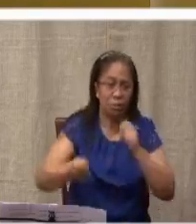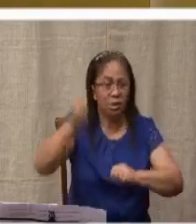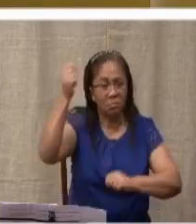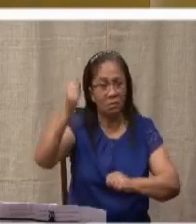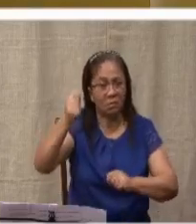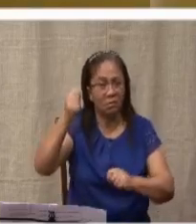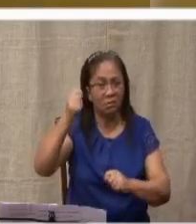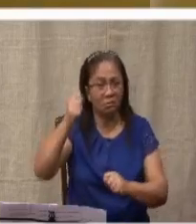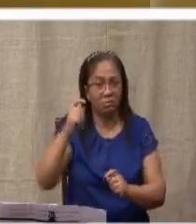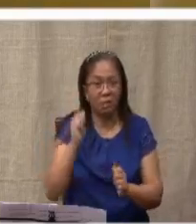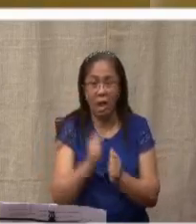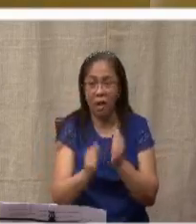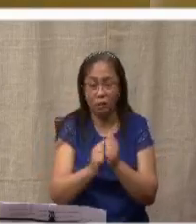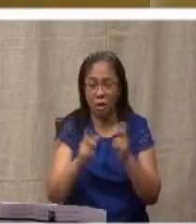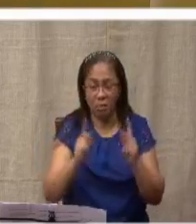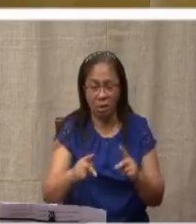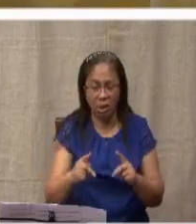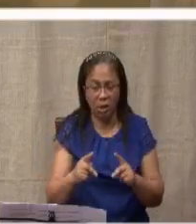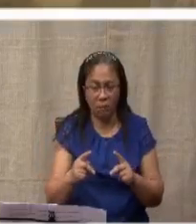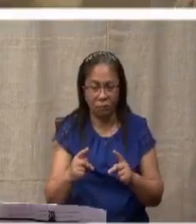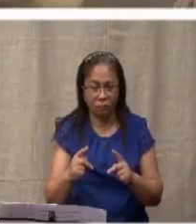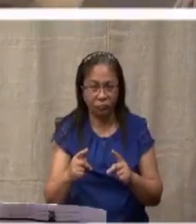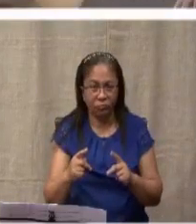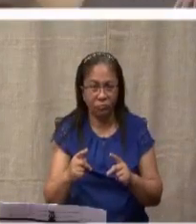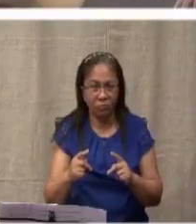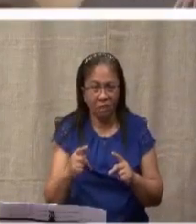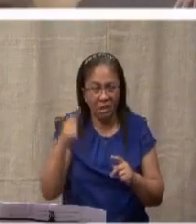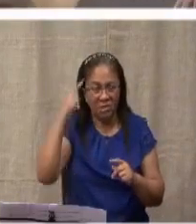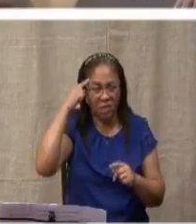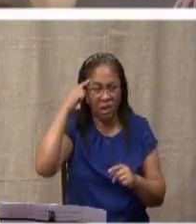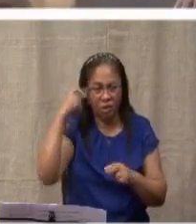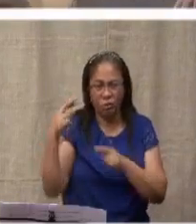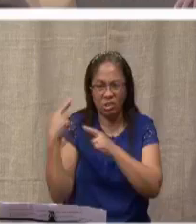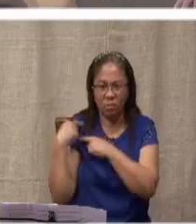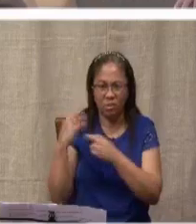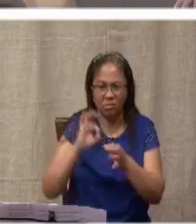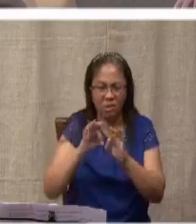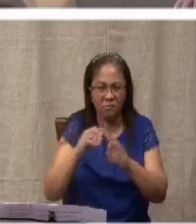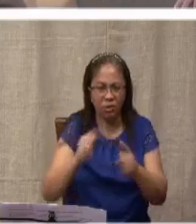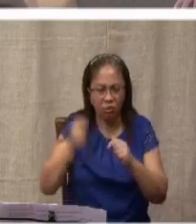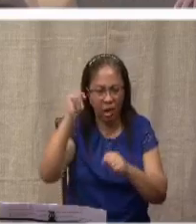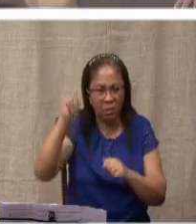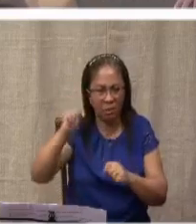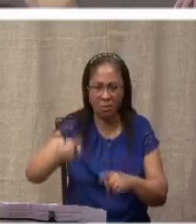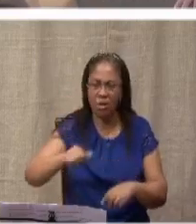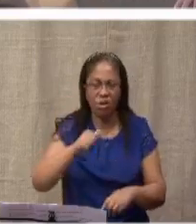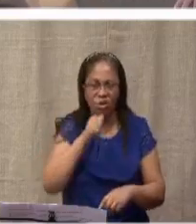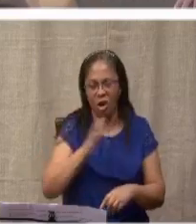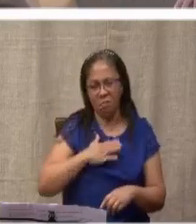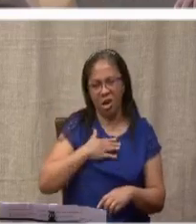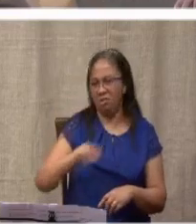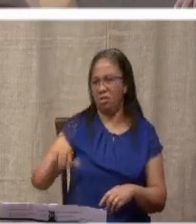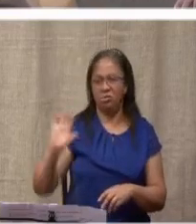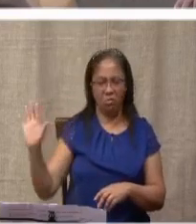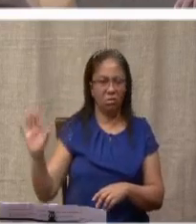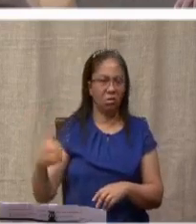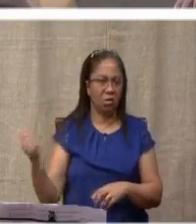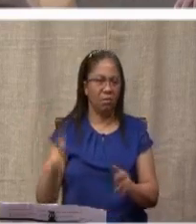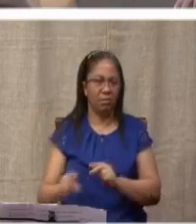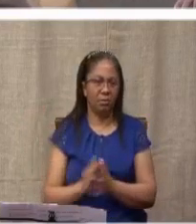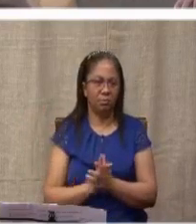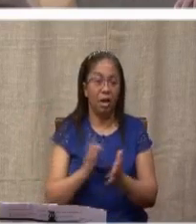somebody to fix this country and you are the one and your family is the one that he's saying to you get up